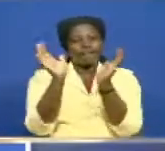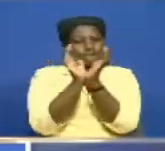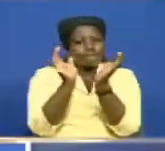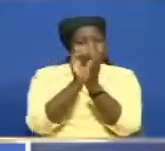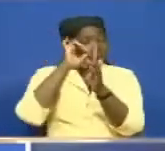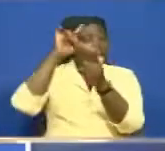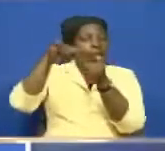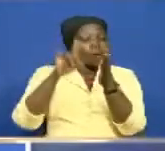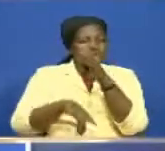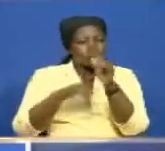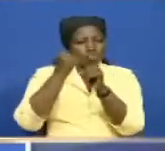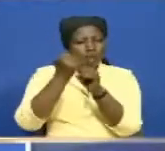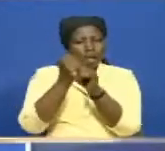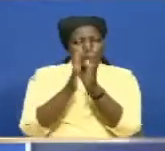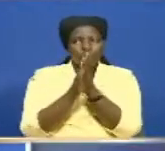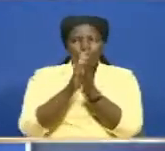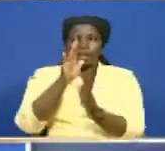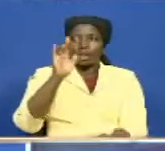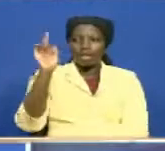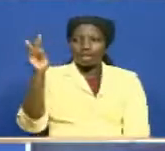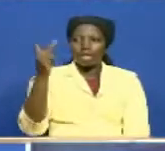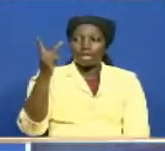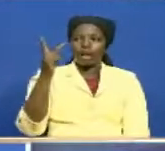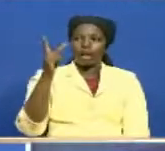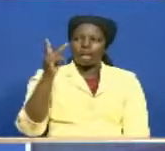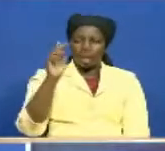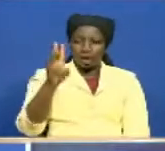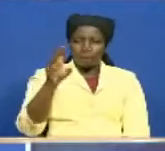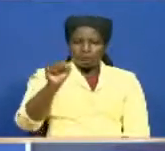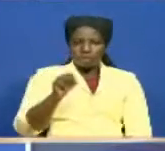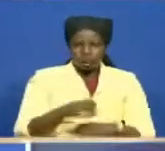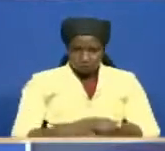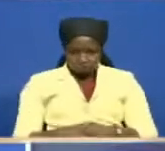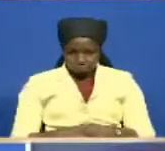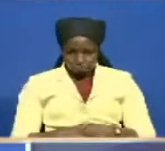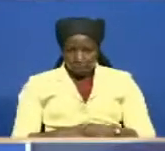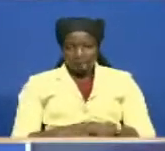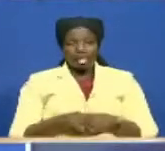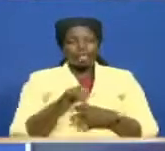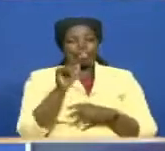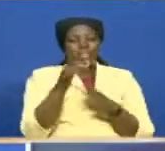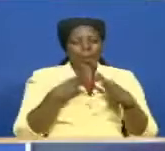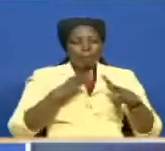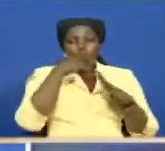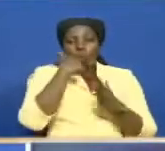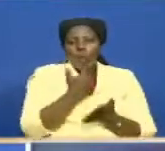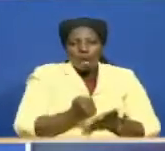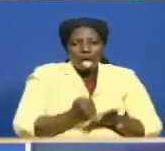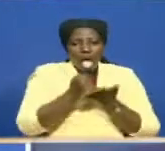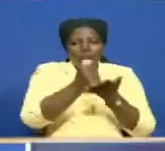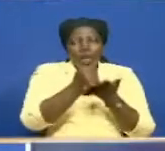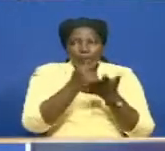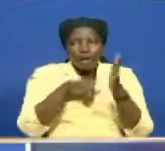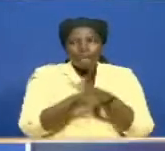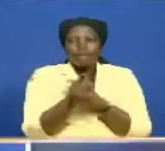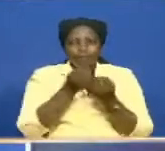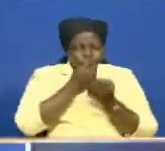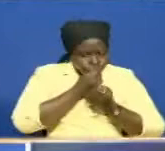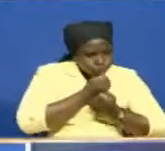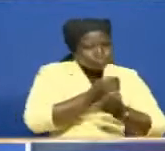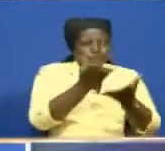Service. These are the persons who will be assisting in relaying and also disseminating